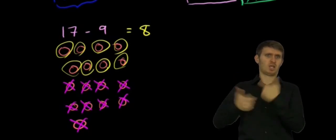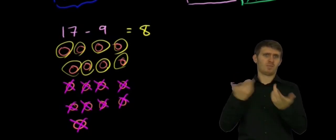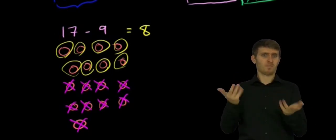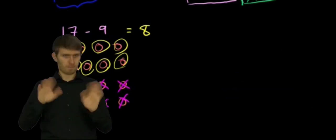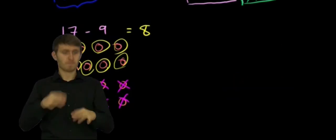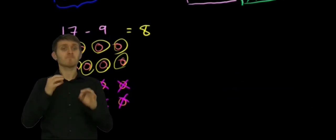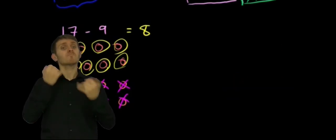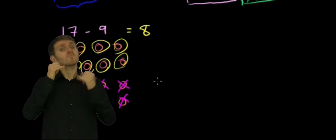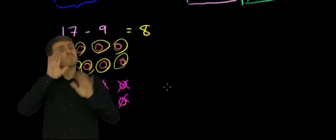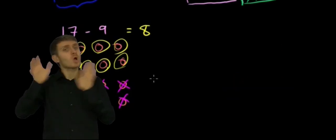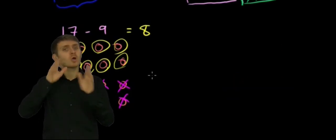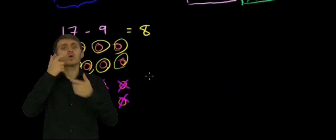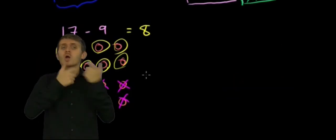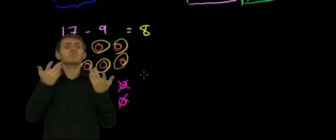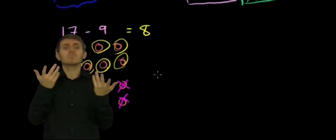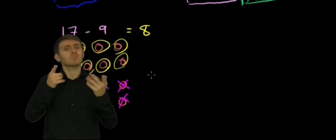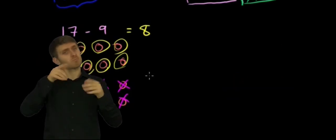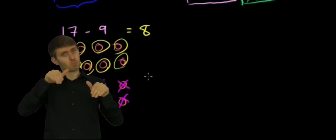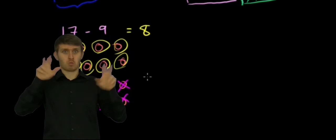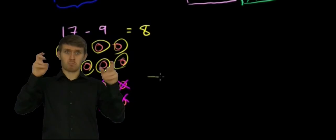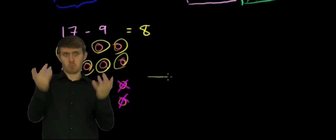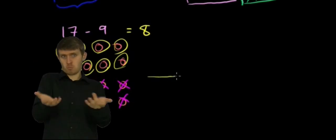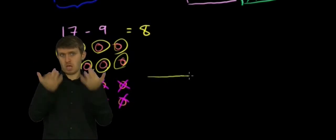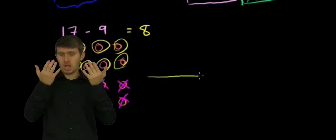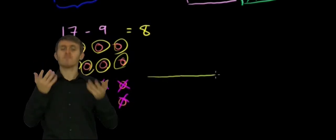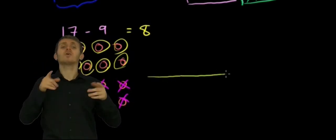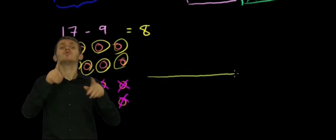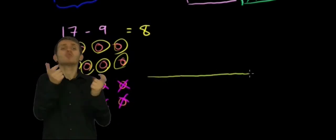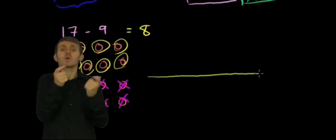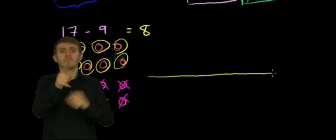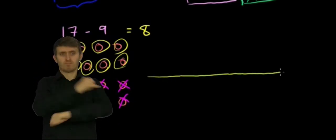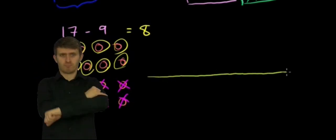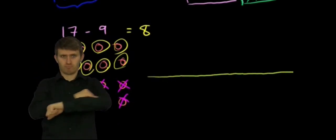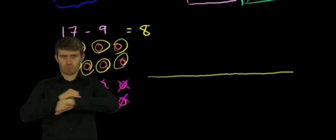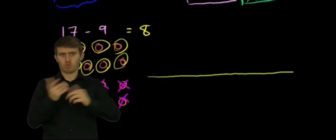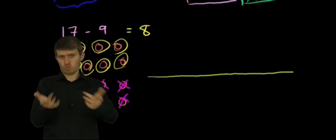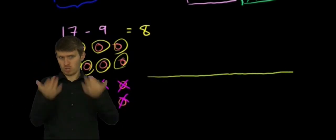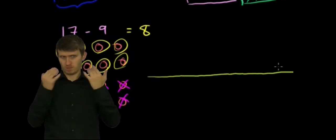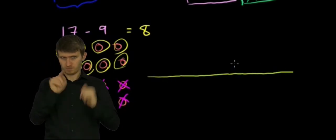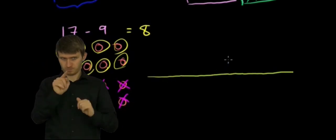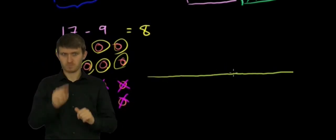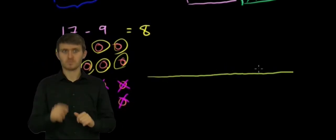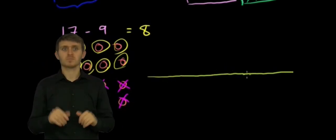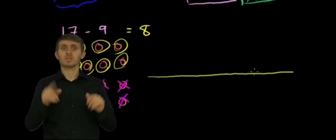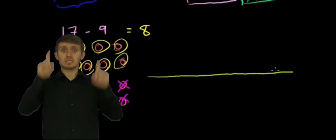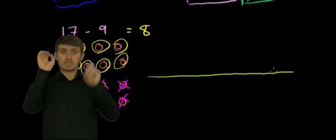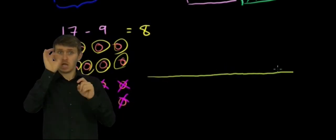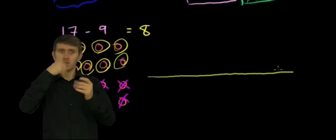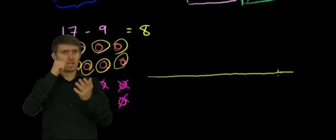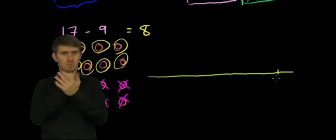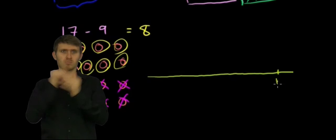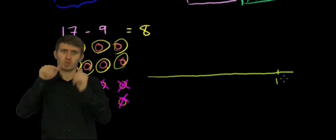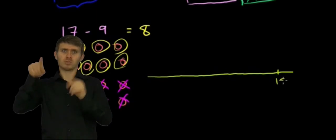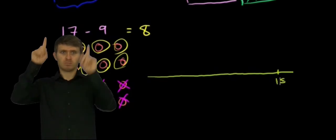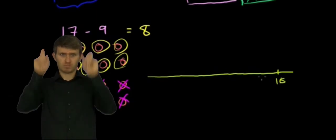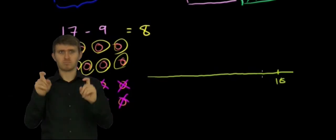and maybe this would be easier for you to visualize, is to draw the number line. You always don't have to start at 0. So if we draw the number line, if we say, let's say